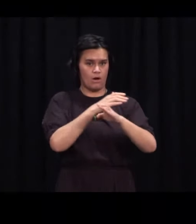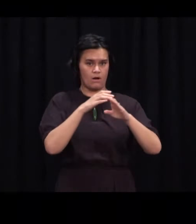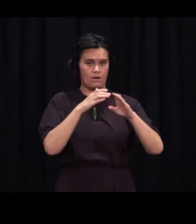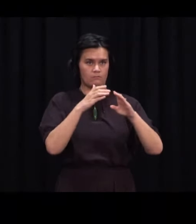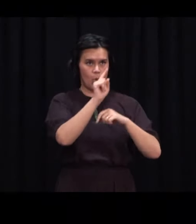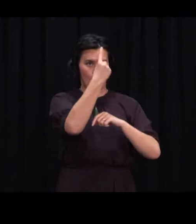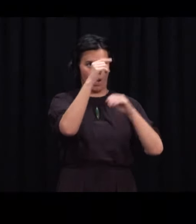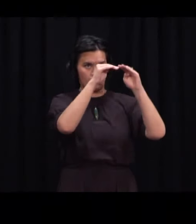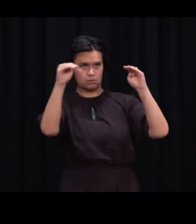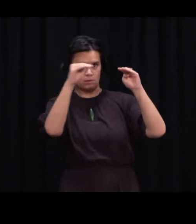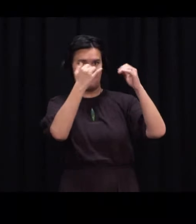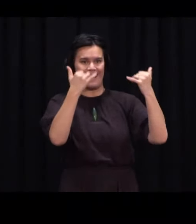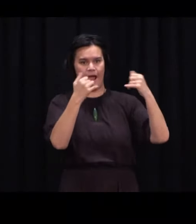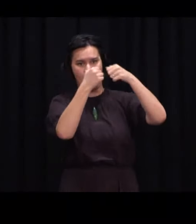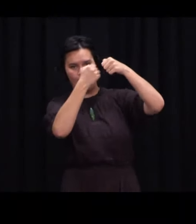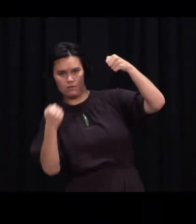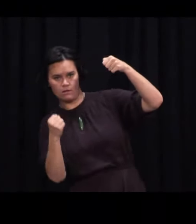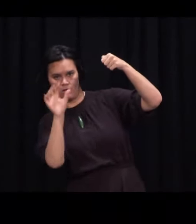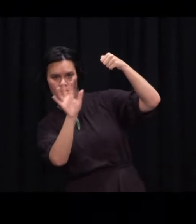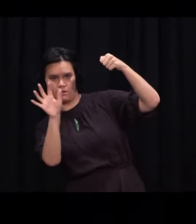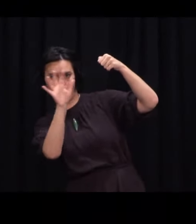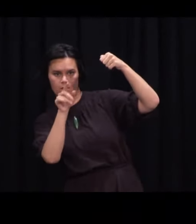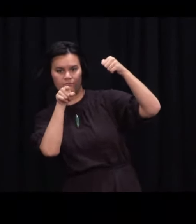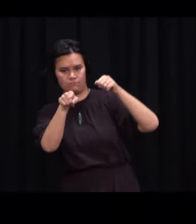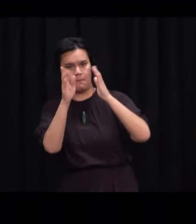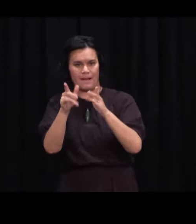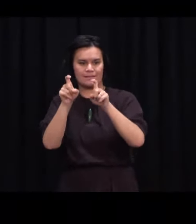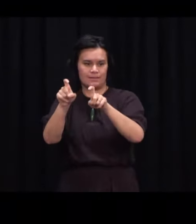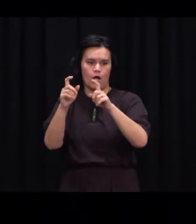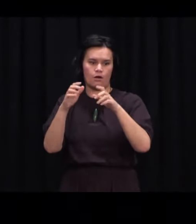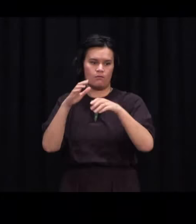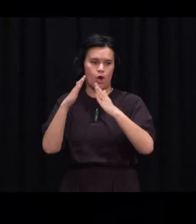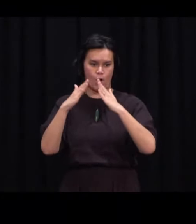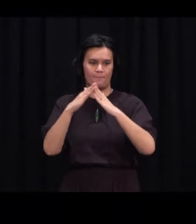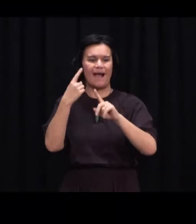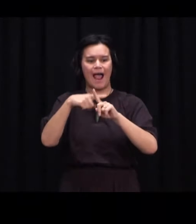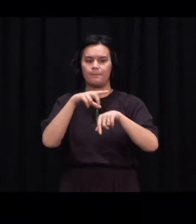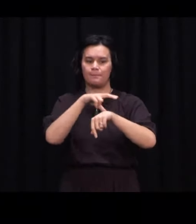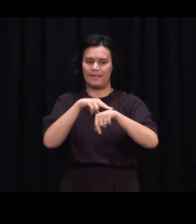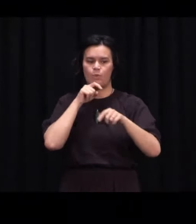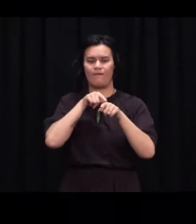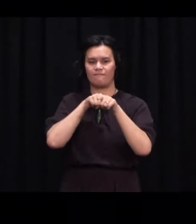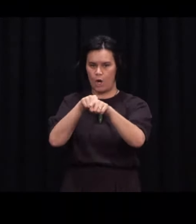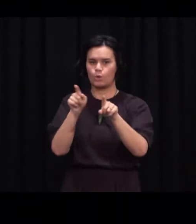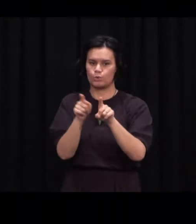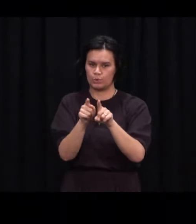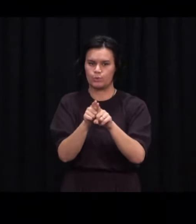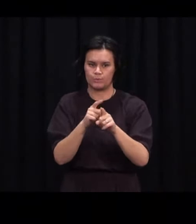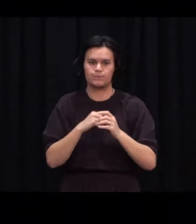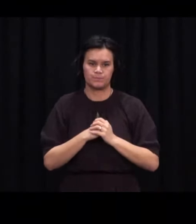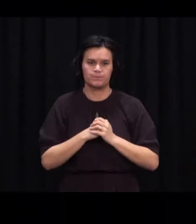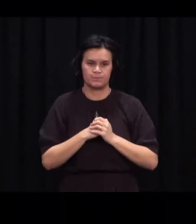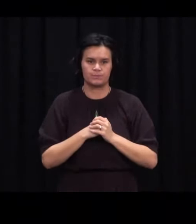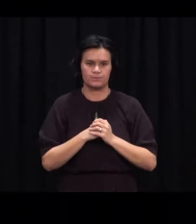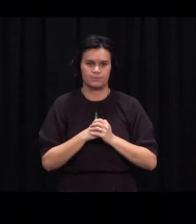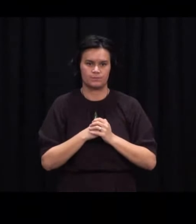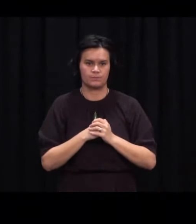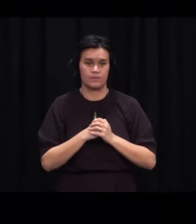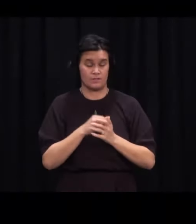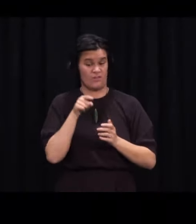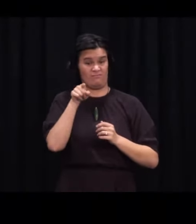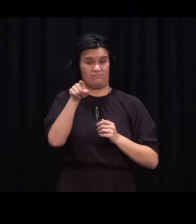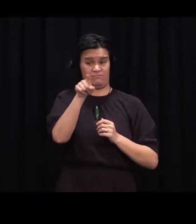approach that we have taken here is a bespoke level 4 lockdown requirement for an extended area around where